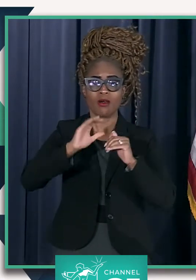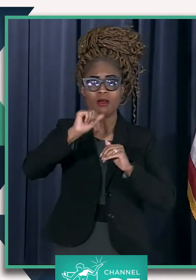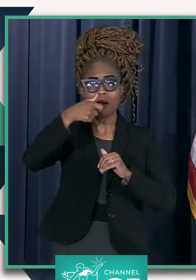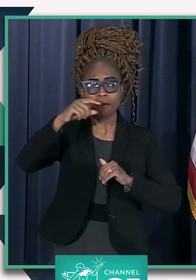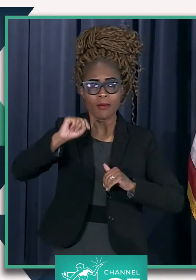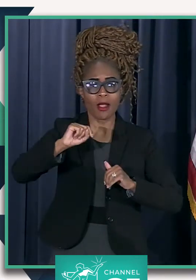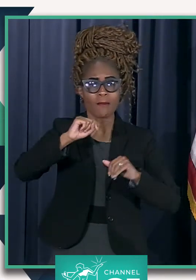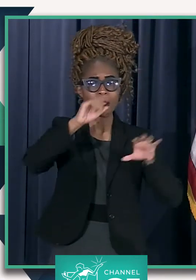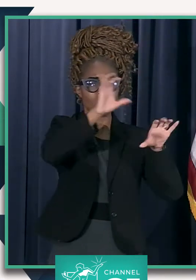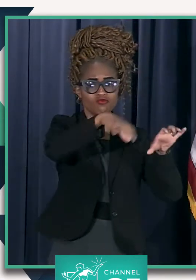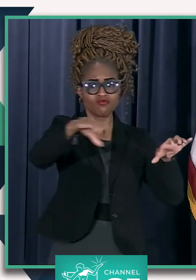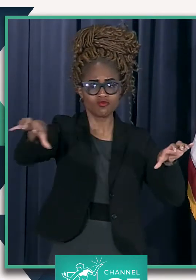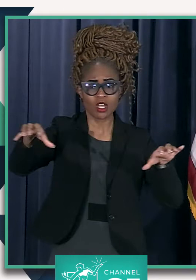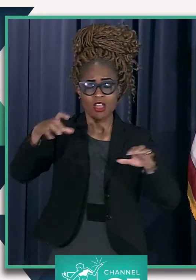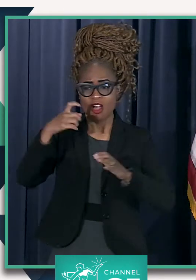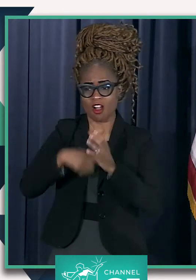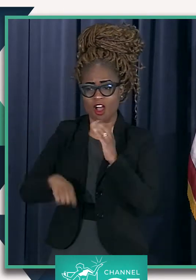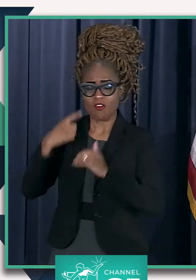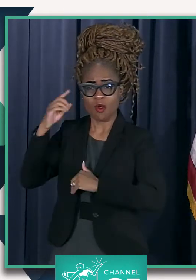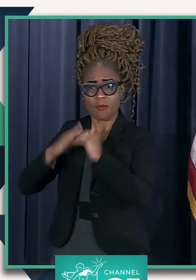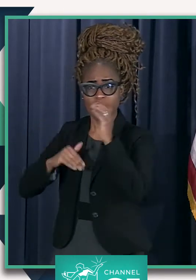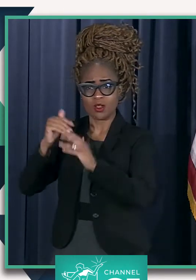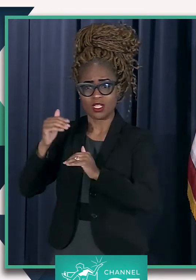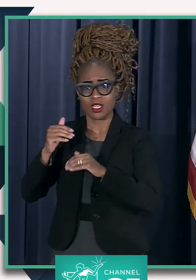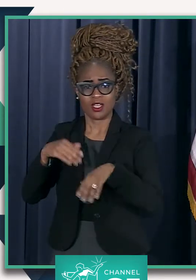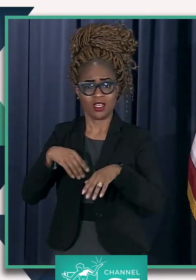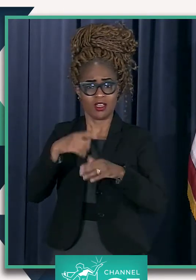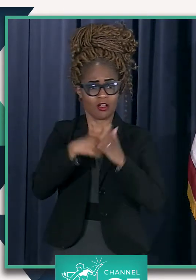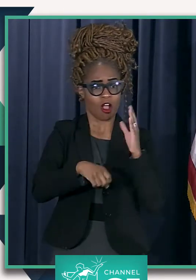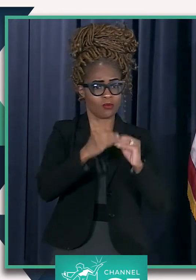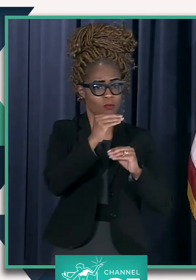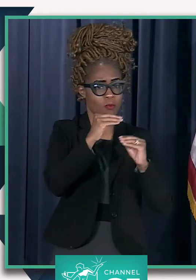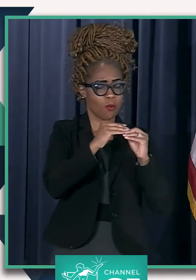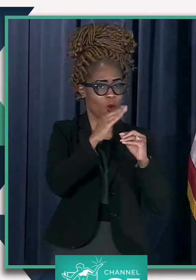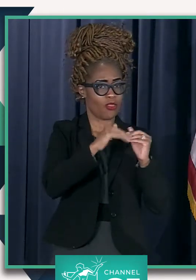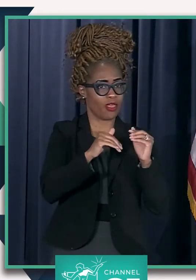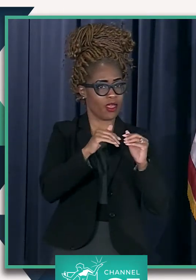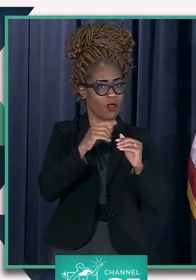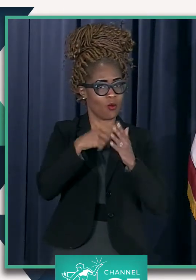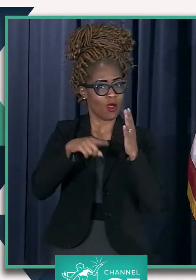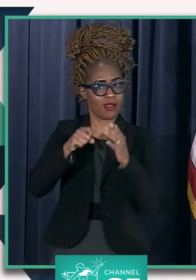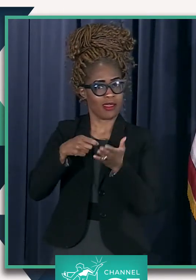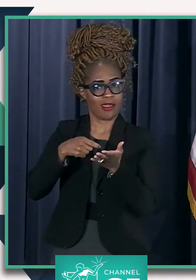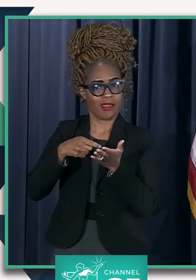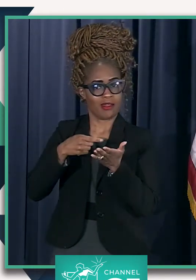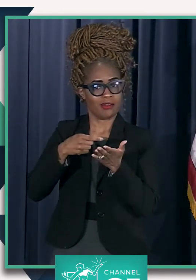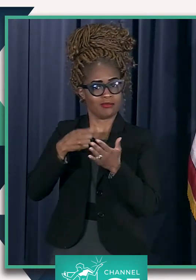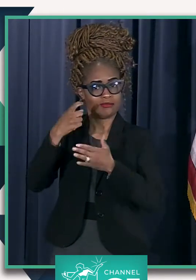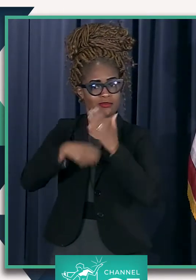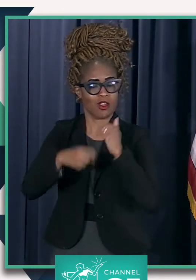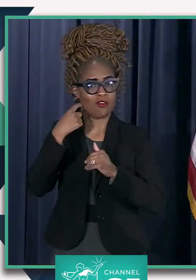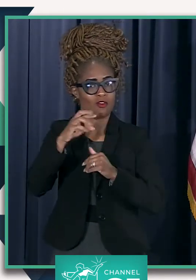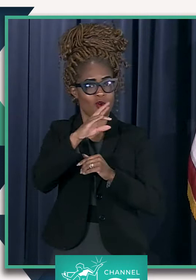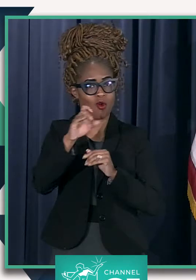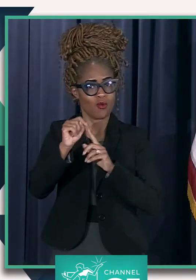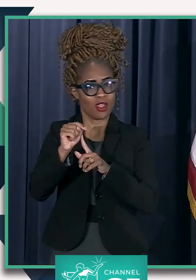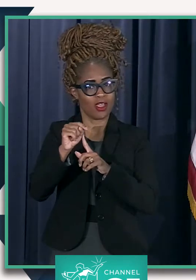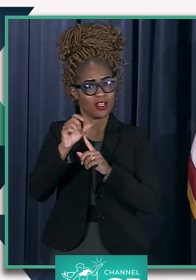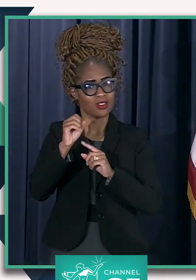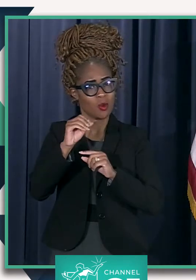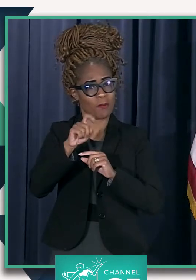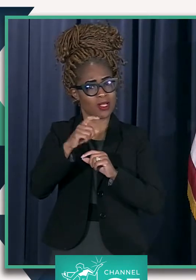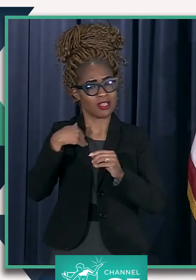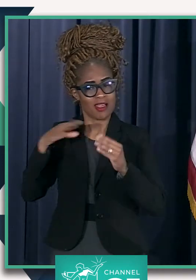where the cost of building it costs more than they get back in rent. They'd all go out of business. And so the strategy across the country is there has to be a